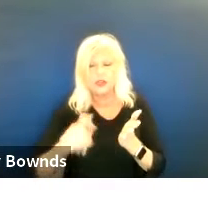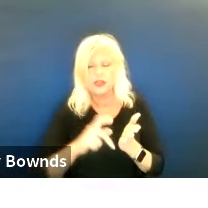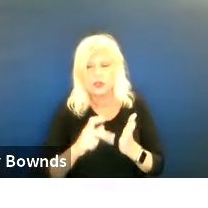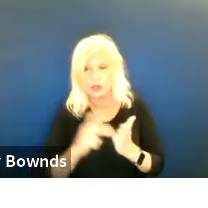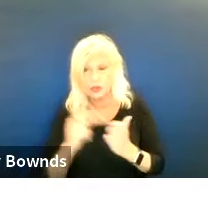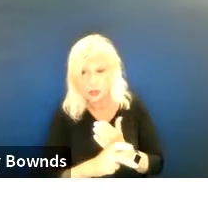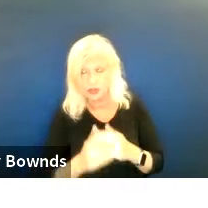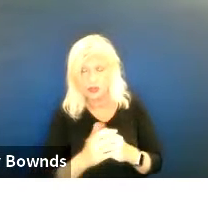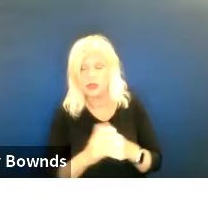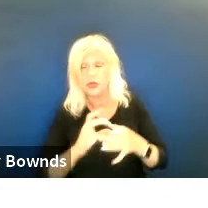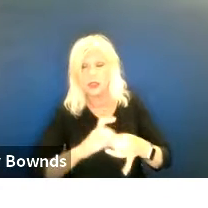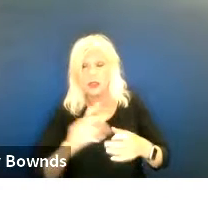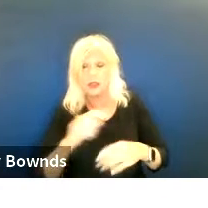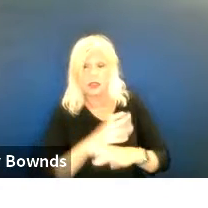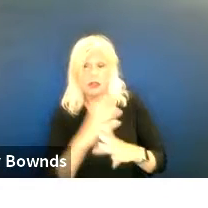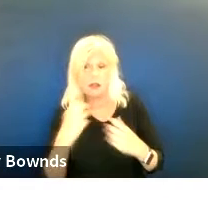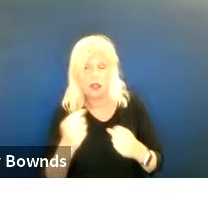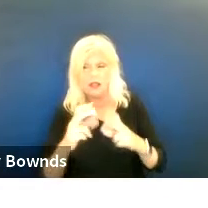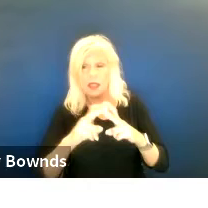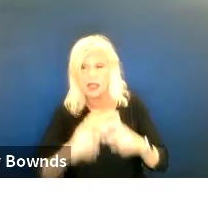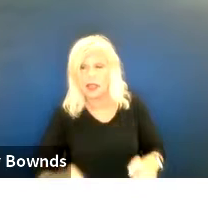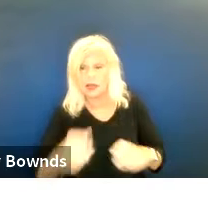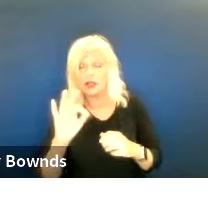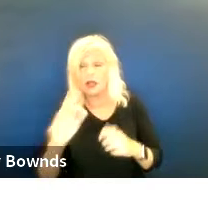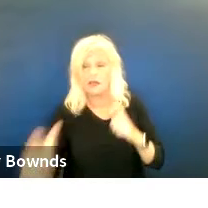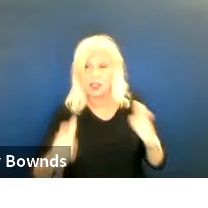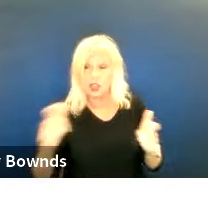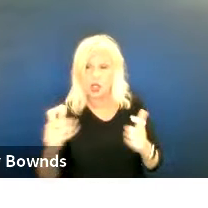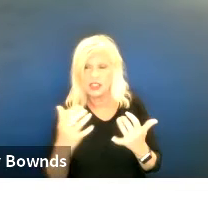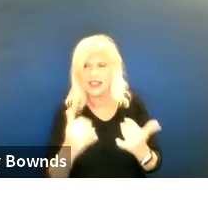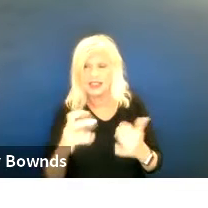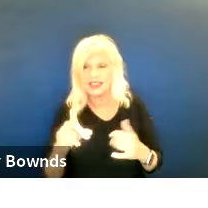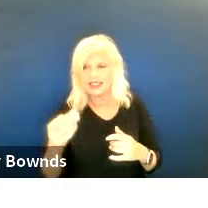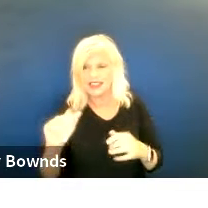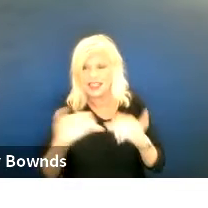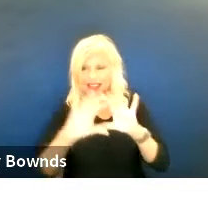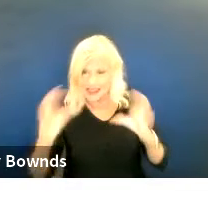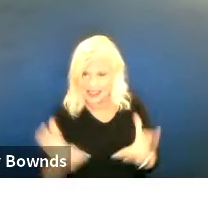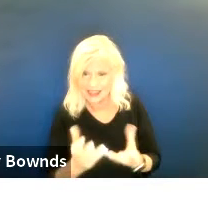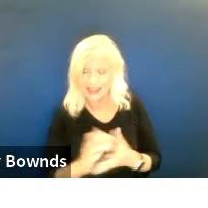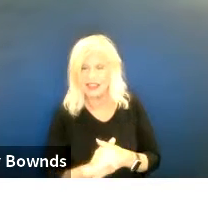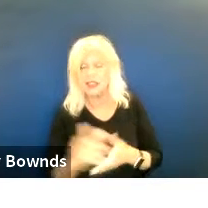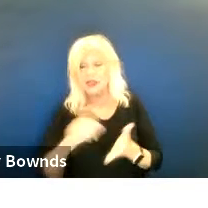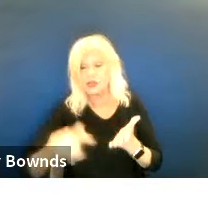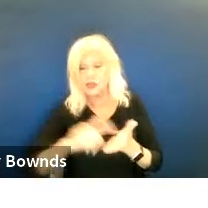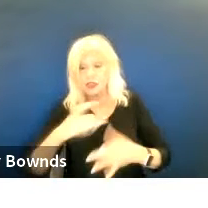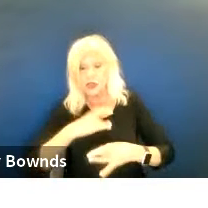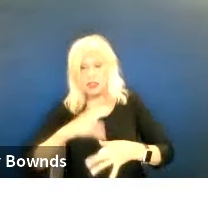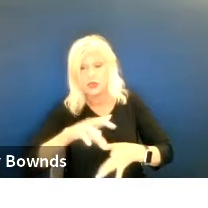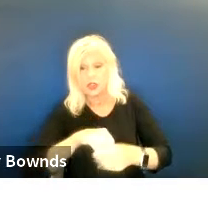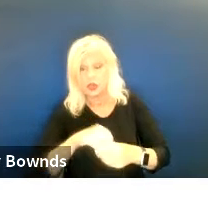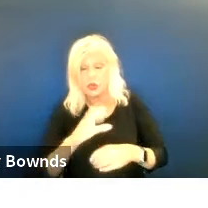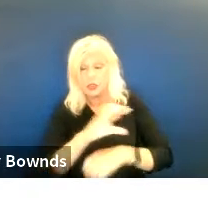trials related to telehealth to analysis of large existing data sets. Dr. Mehta's research interest includes